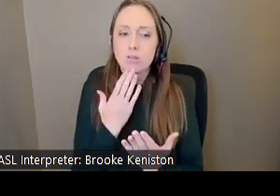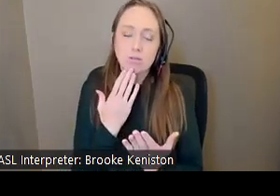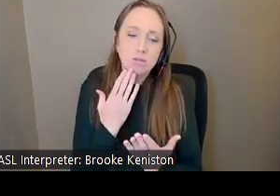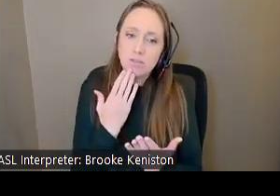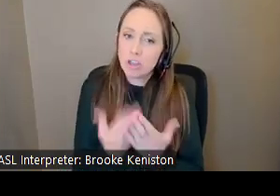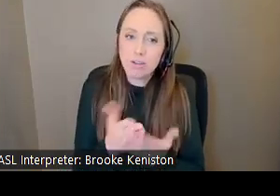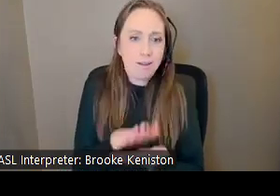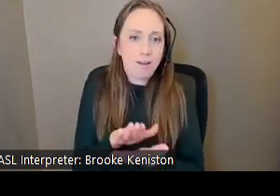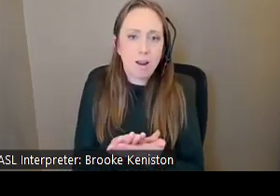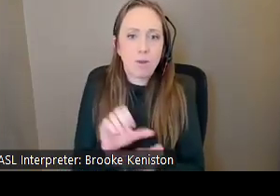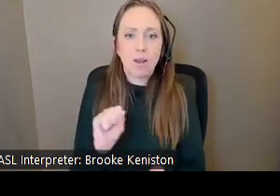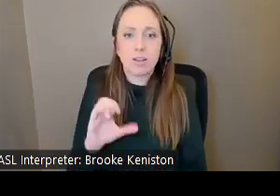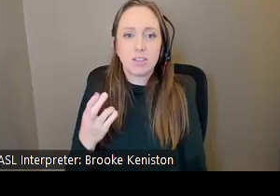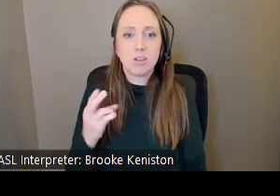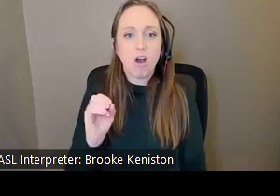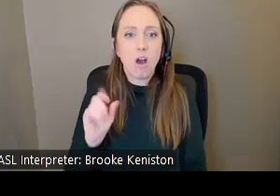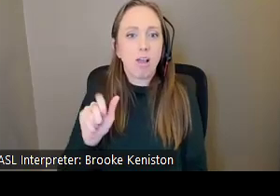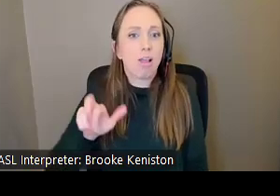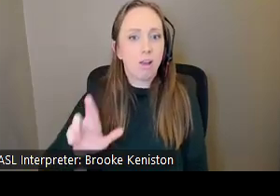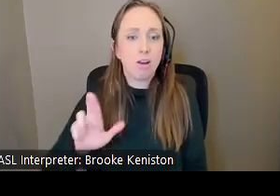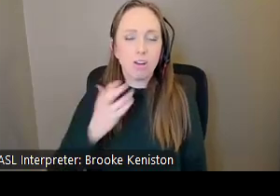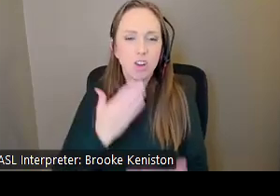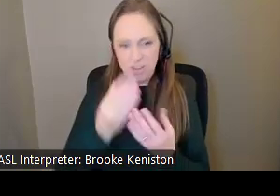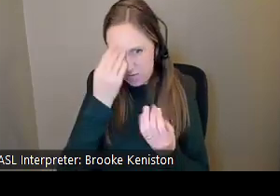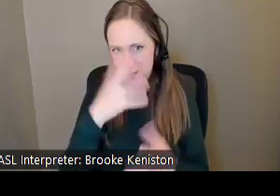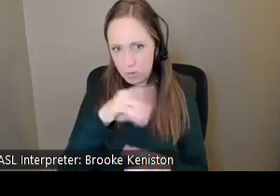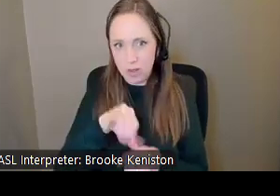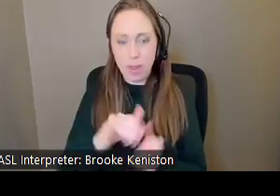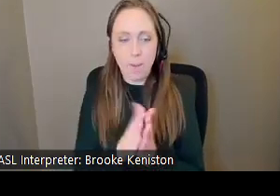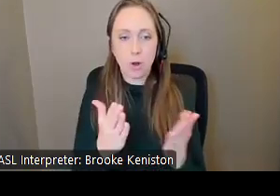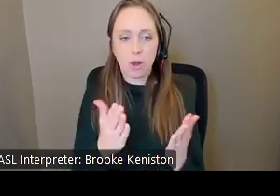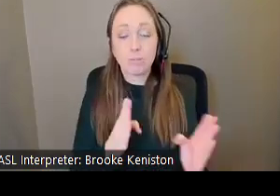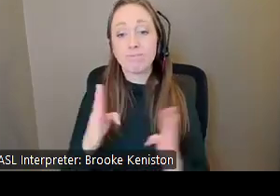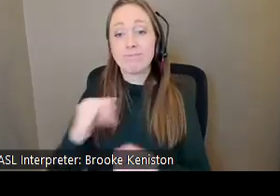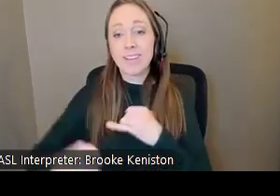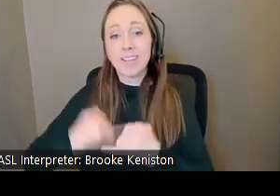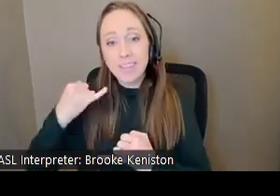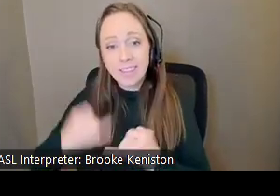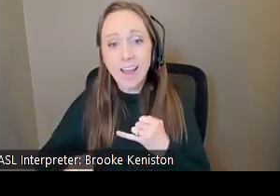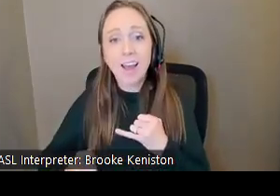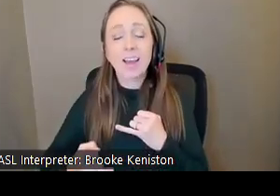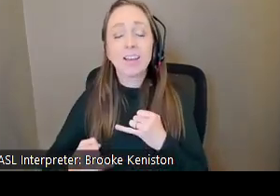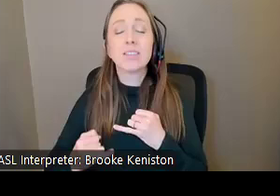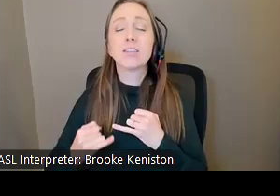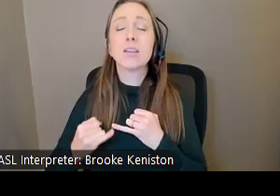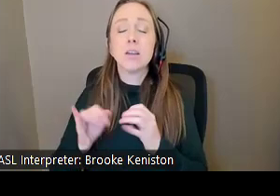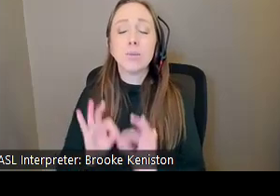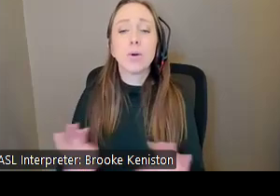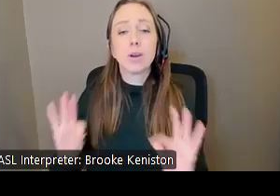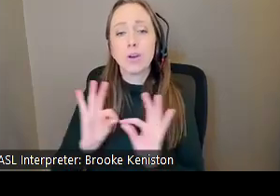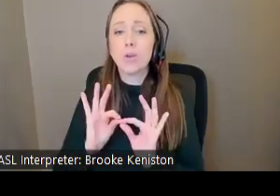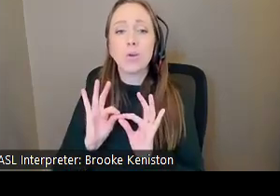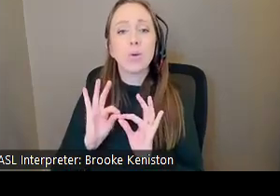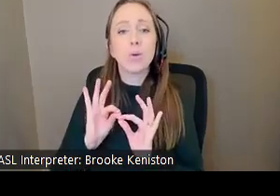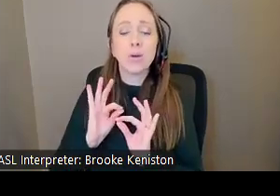And so the last one, thinking about is creating meaningful pathways for the workforce. And this is just really thinking about, do we